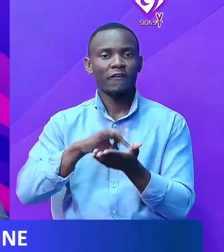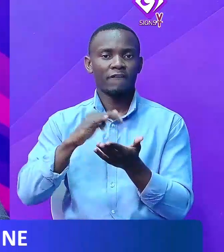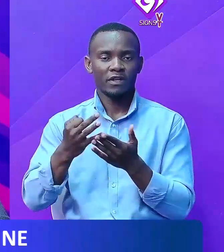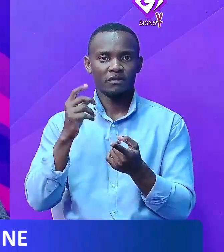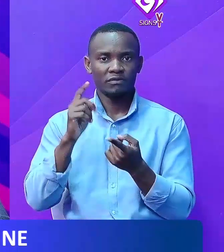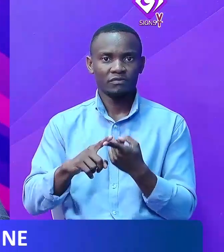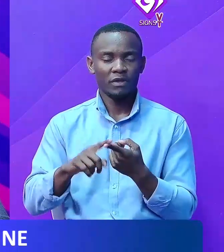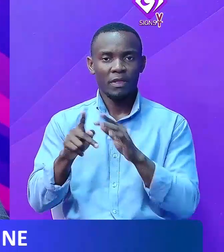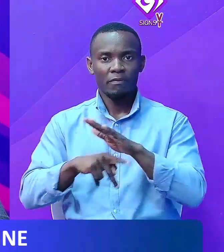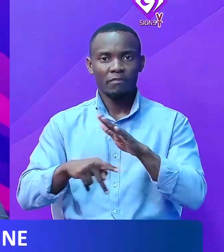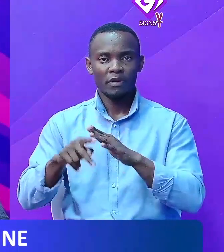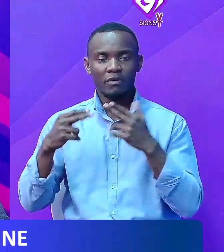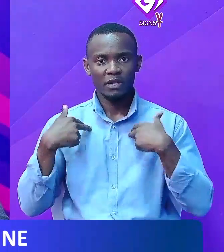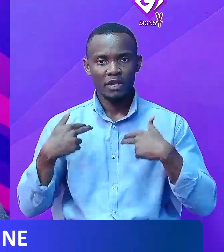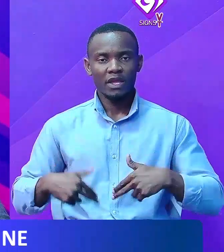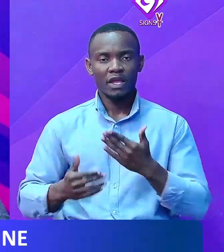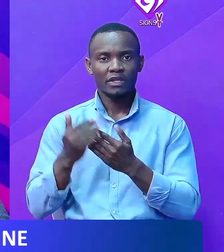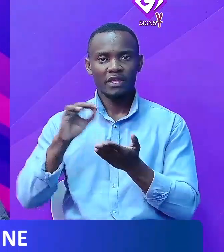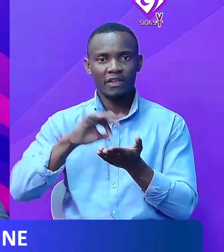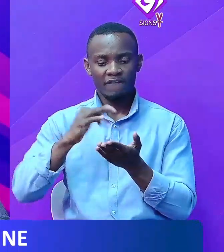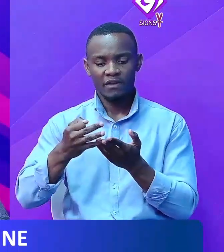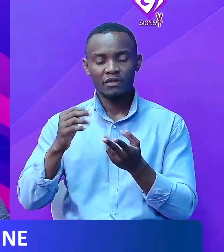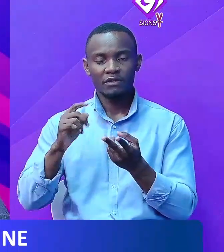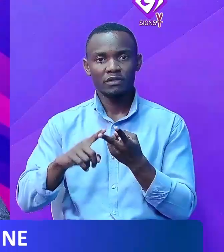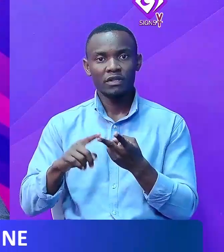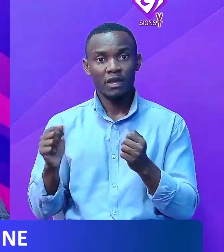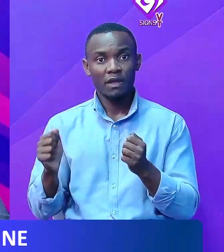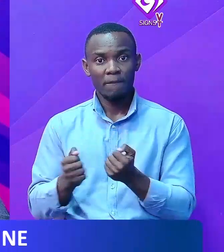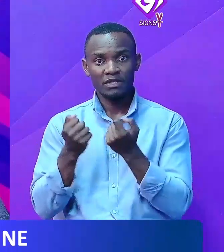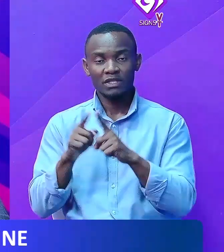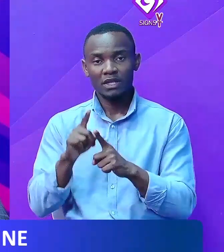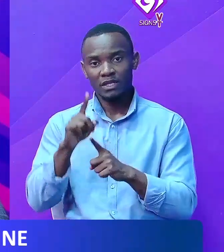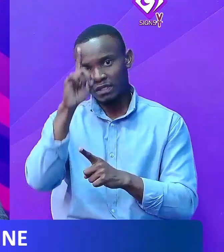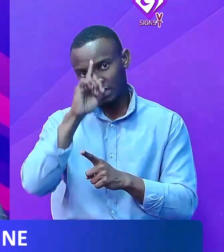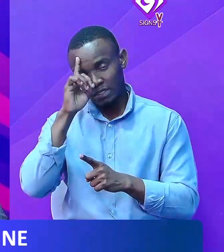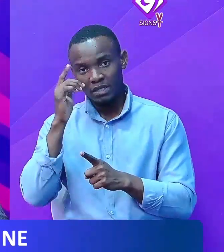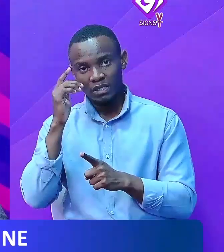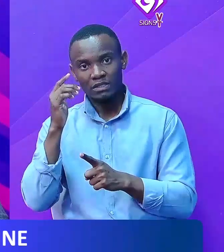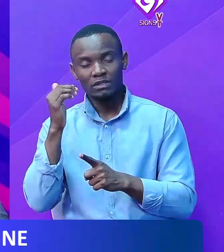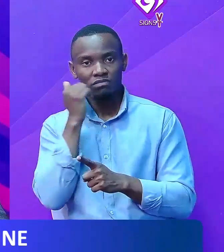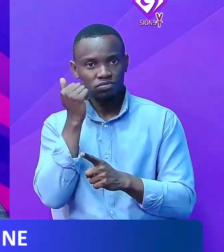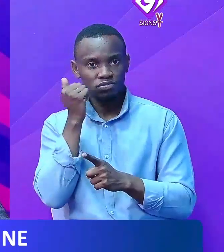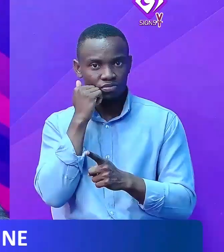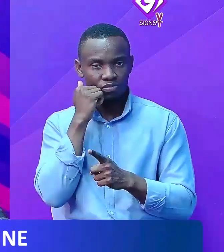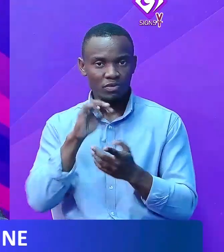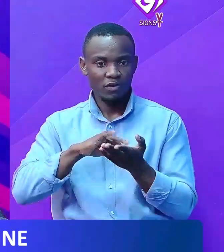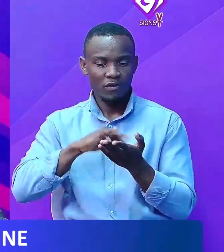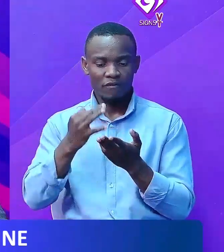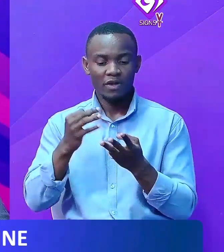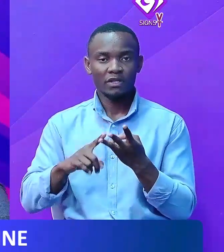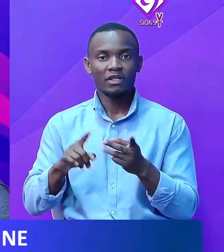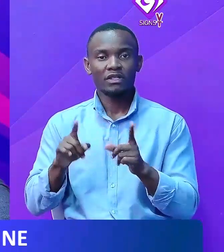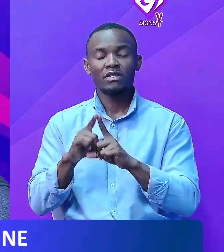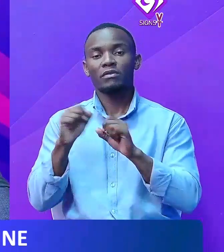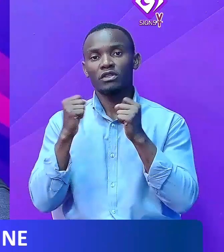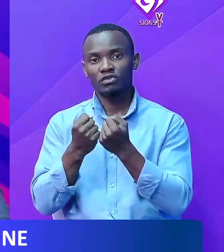the Emergency, Chronic and Critical Illness Fund, and the Essential Health Services Fund. These funds,